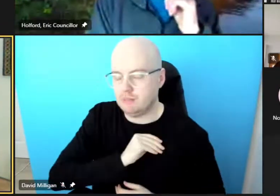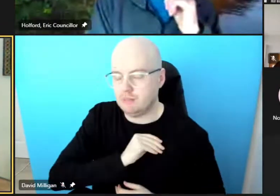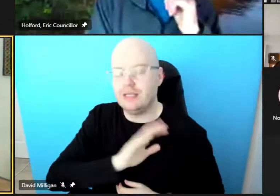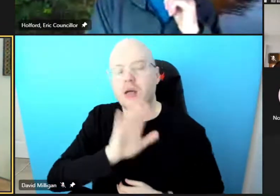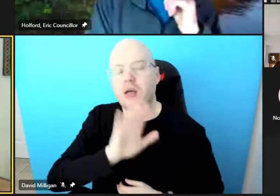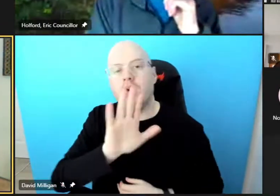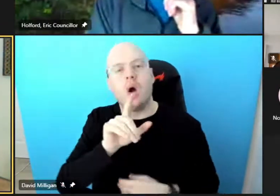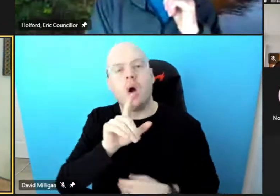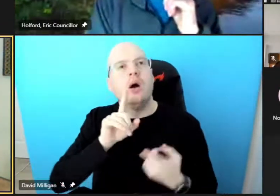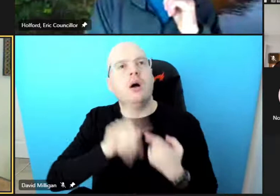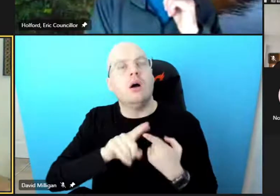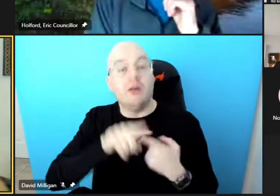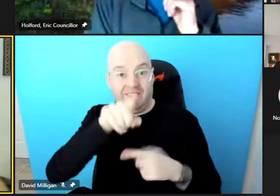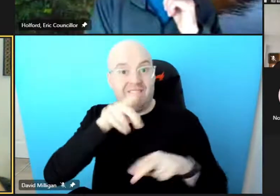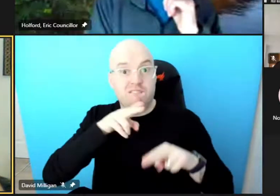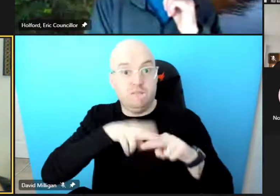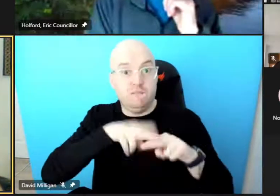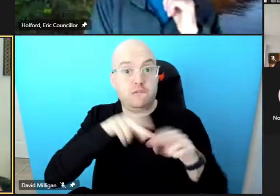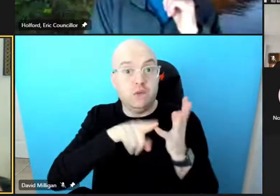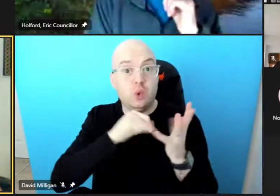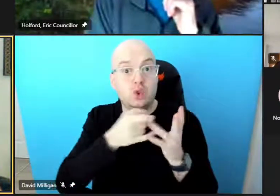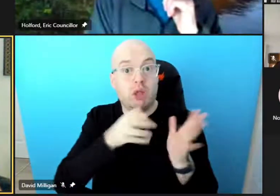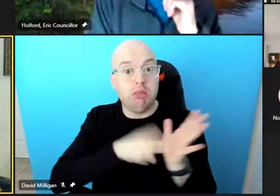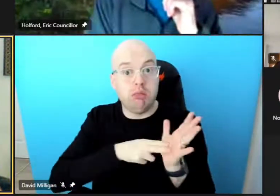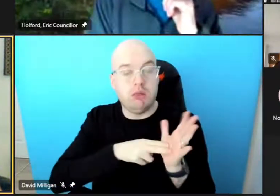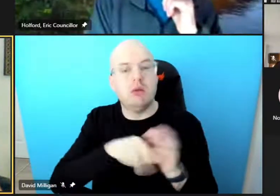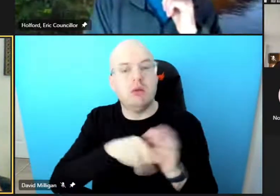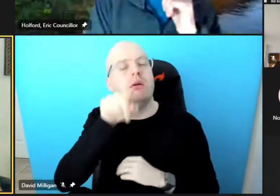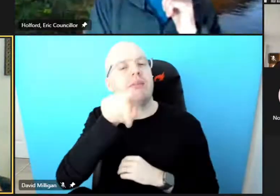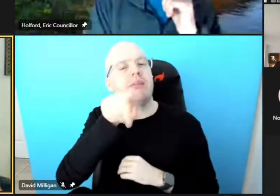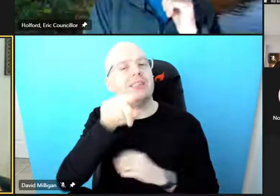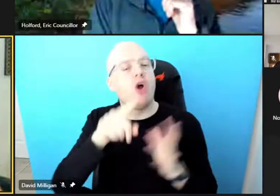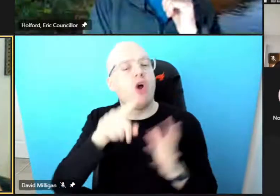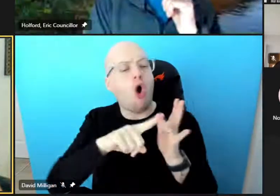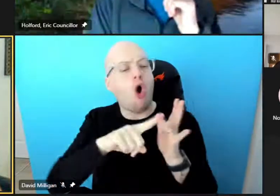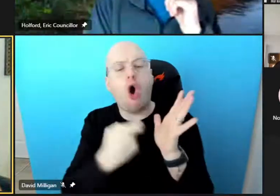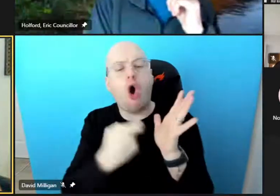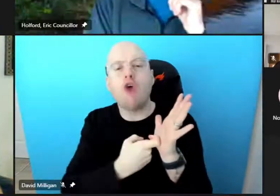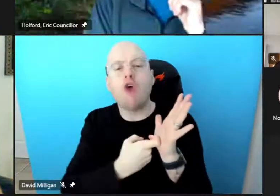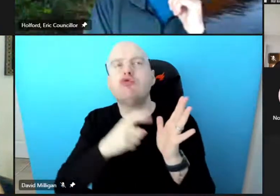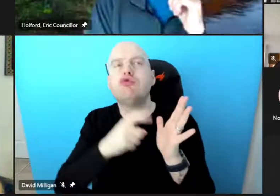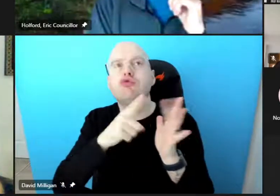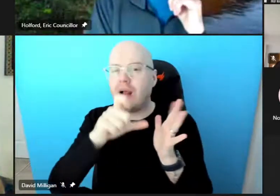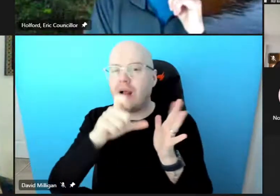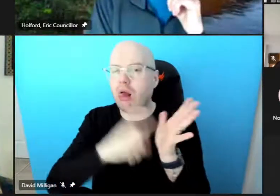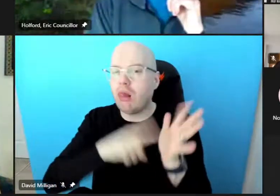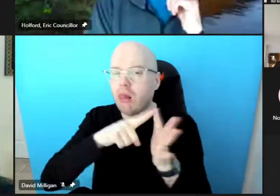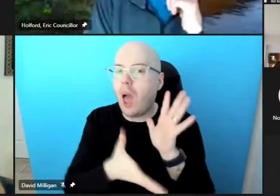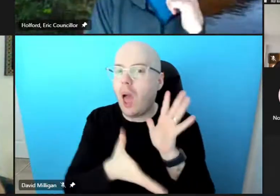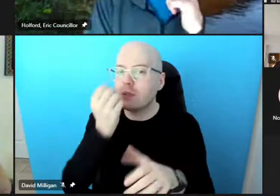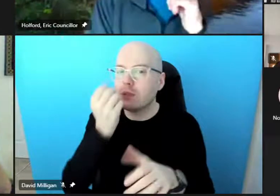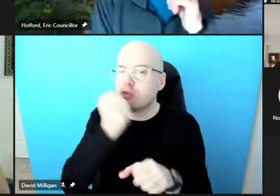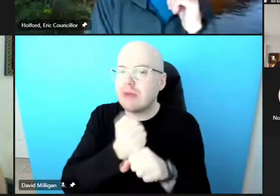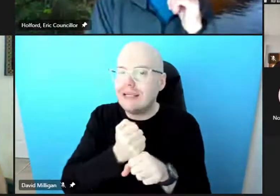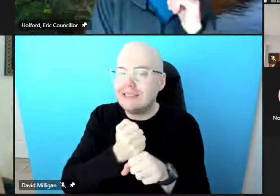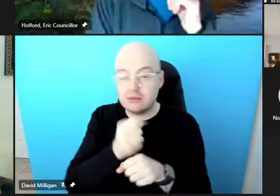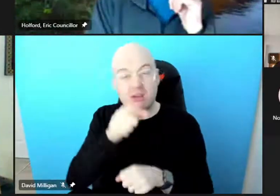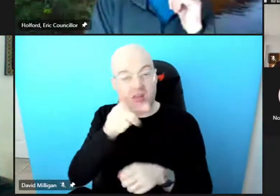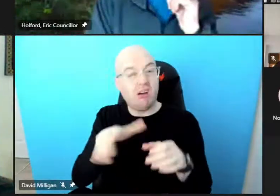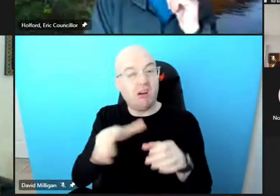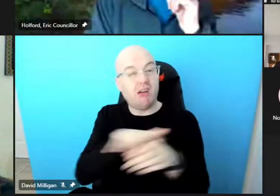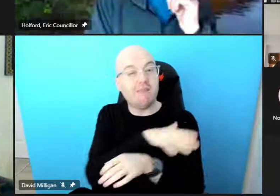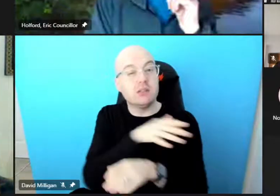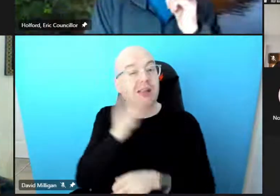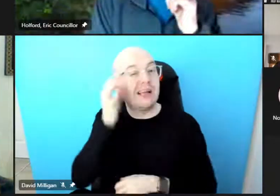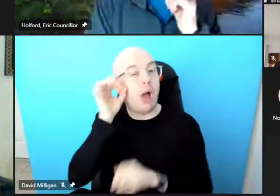of Fusion, it's the Oracle upgrade that's ongoing. So Oracle covers the Council's main financial systems and also